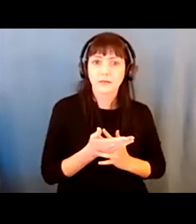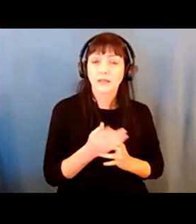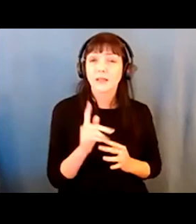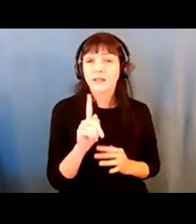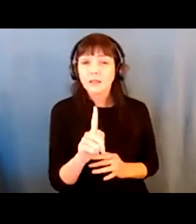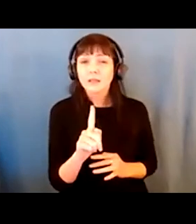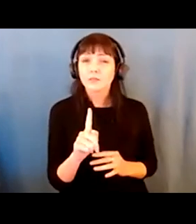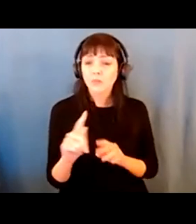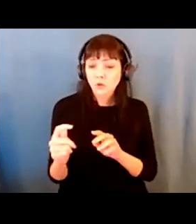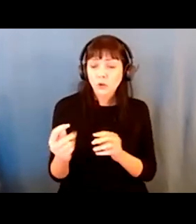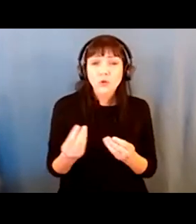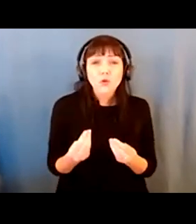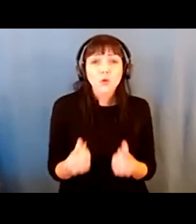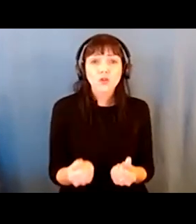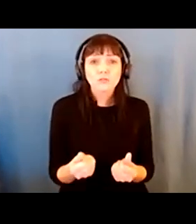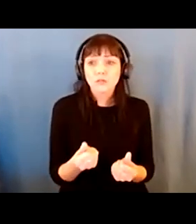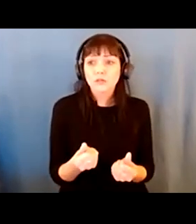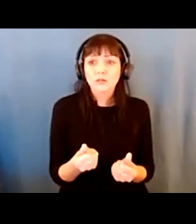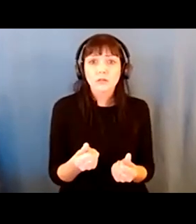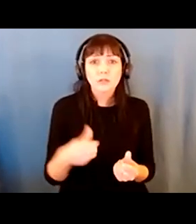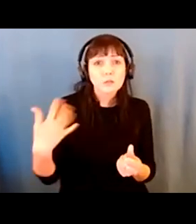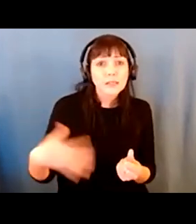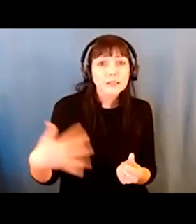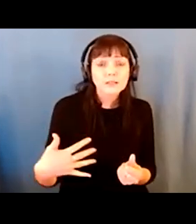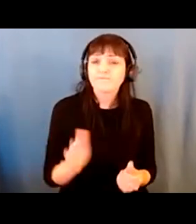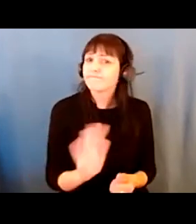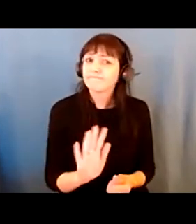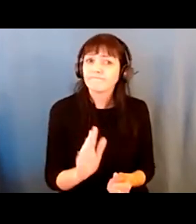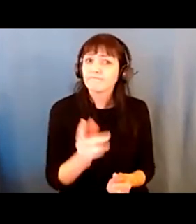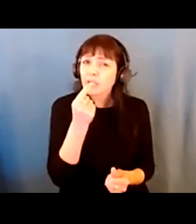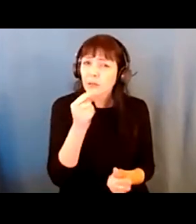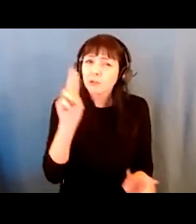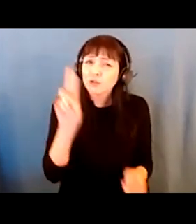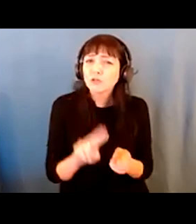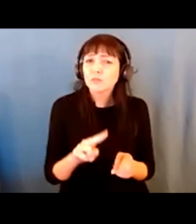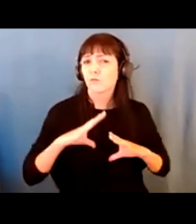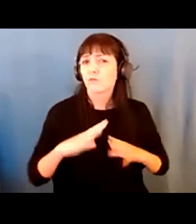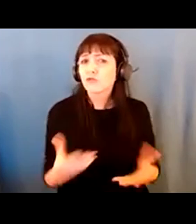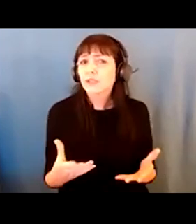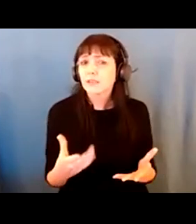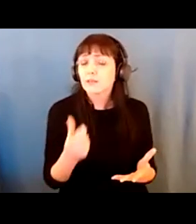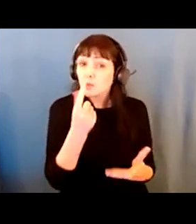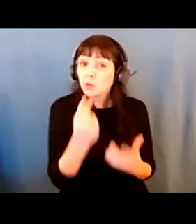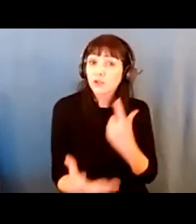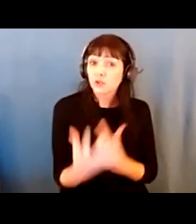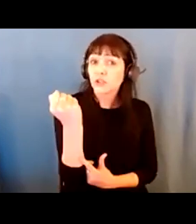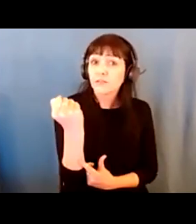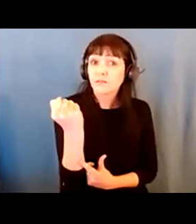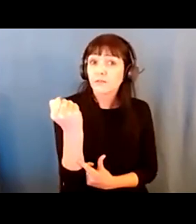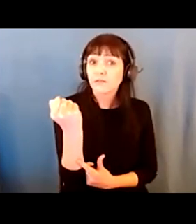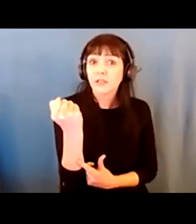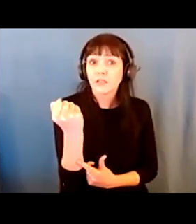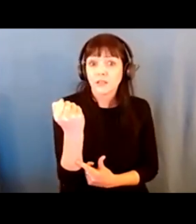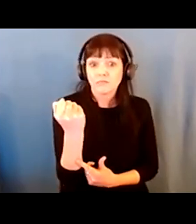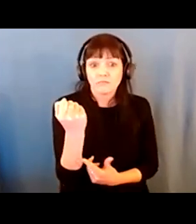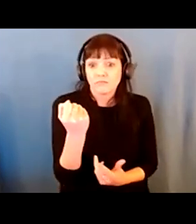solutions don't cost anything or don't cost a lot of money. You can get really big wins for next to no